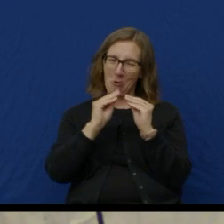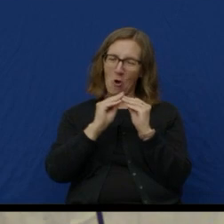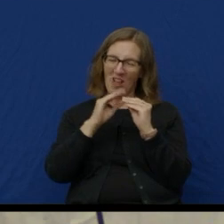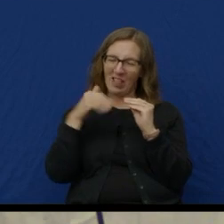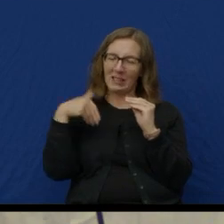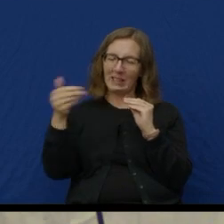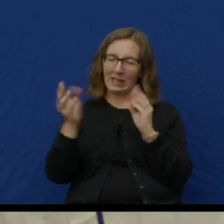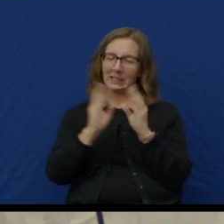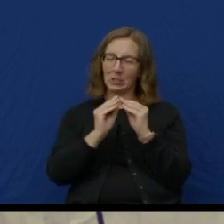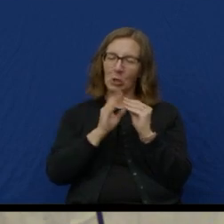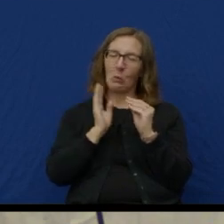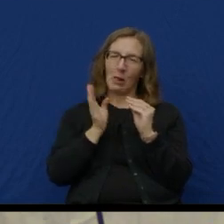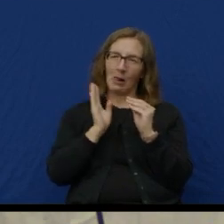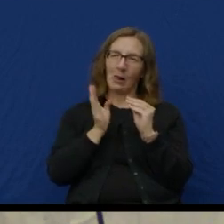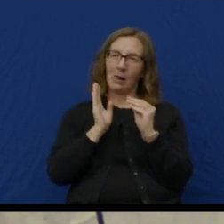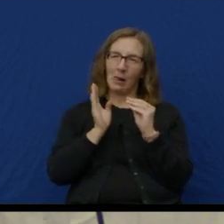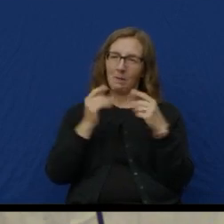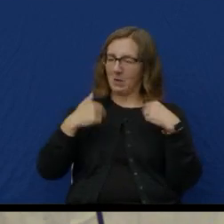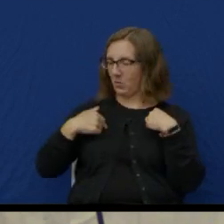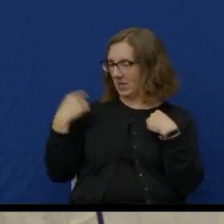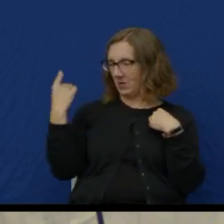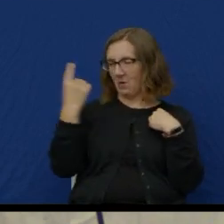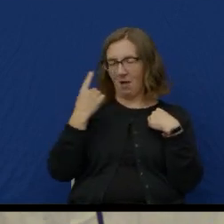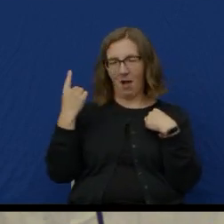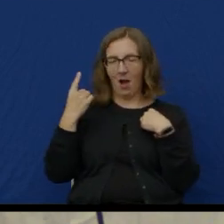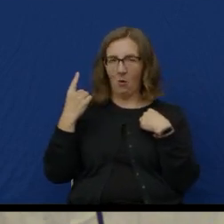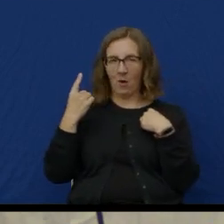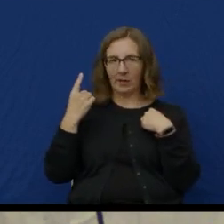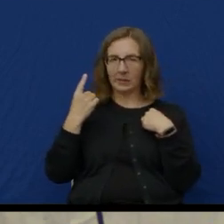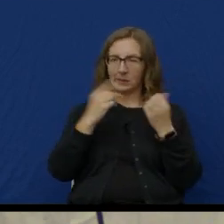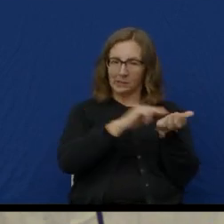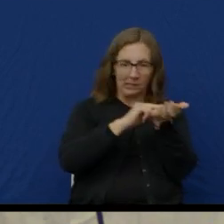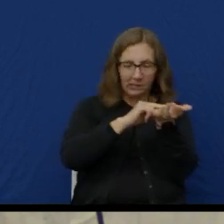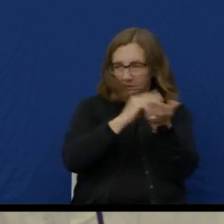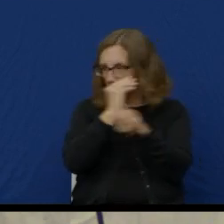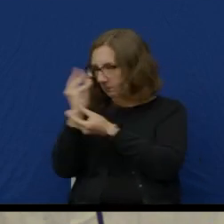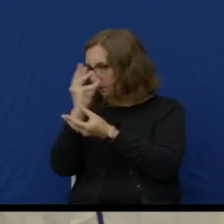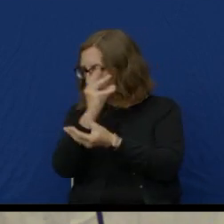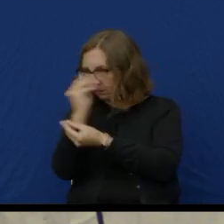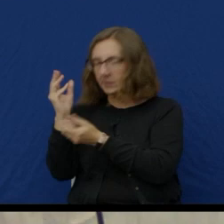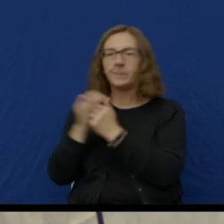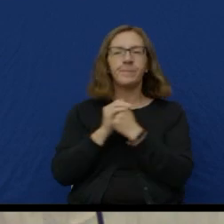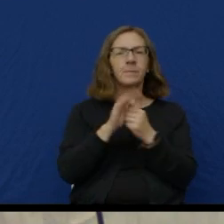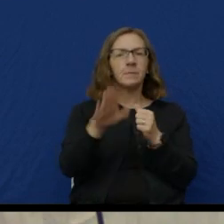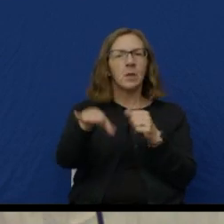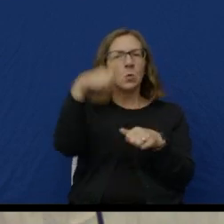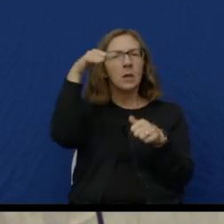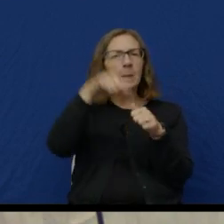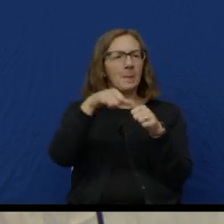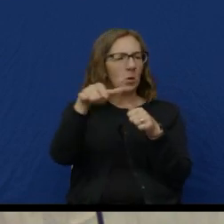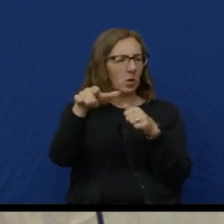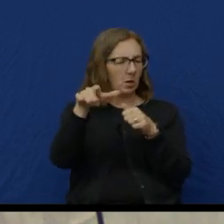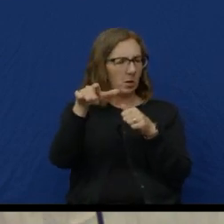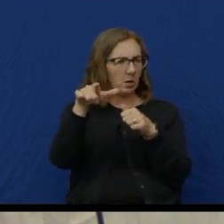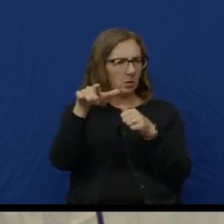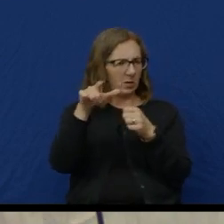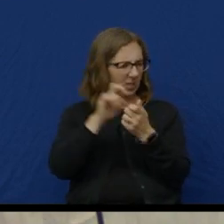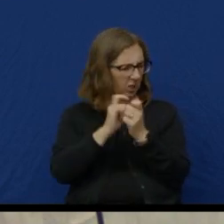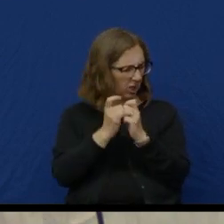session, but as always, we'll keep you all appraised. Do remember that there was a change a year